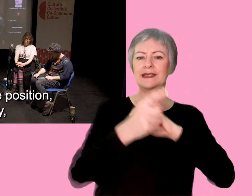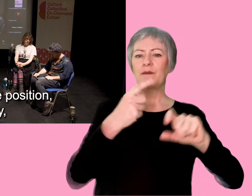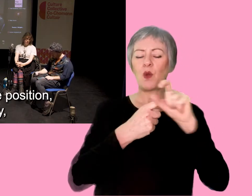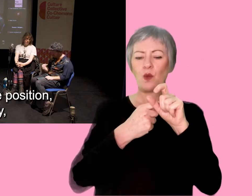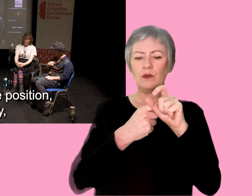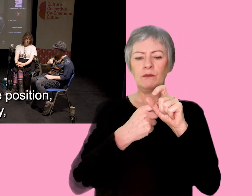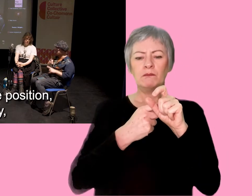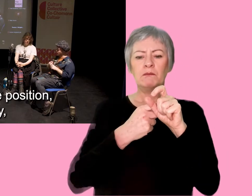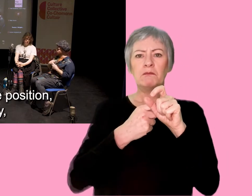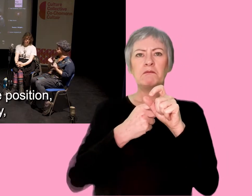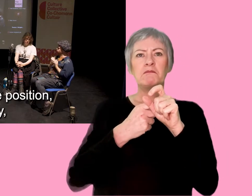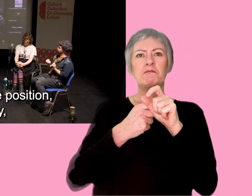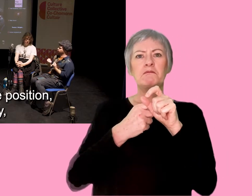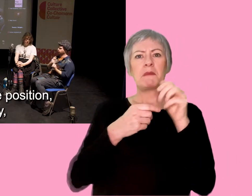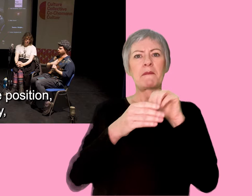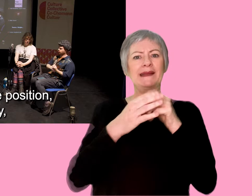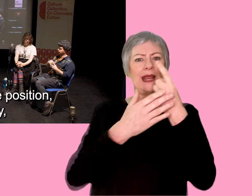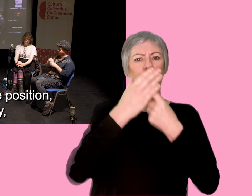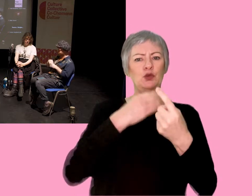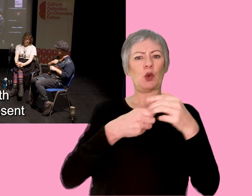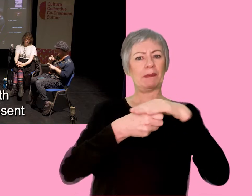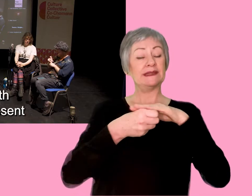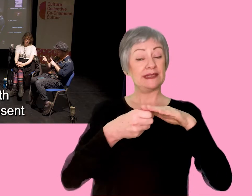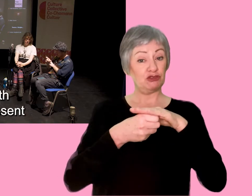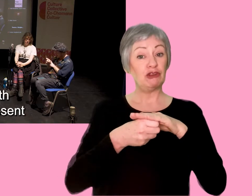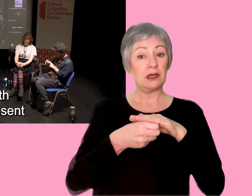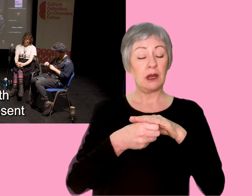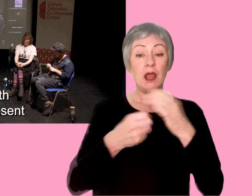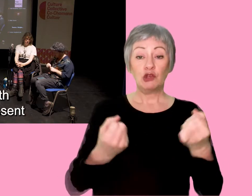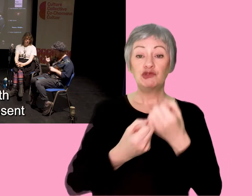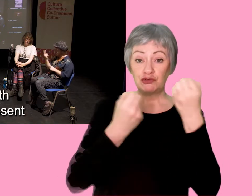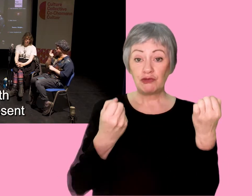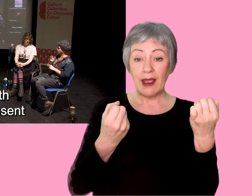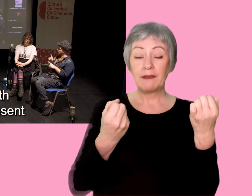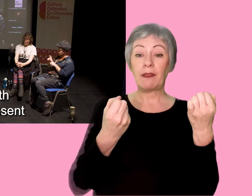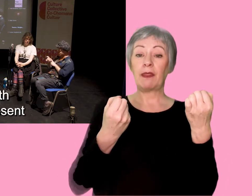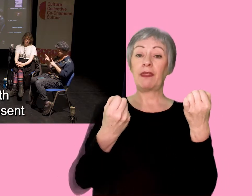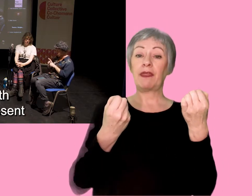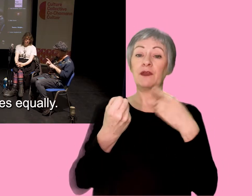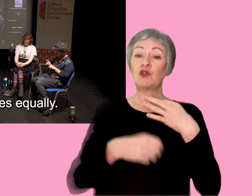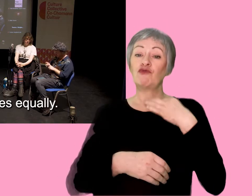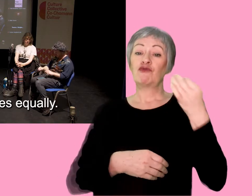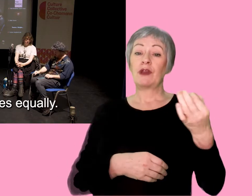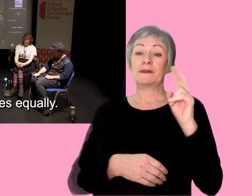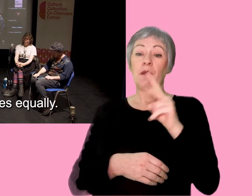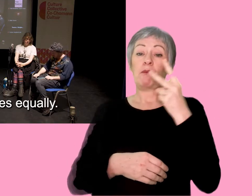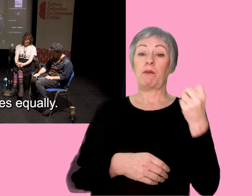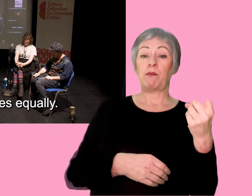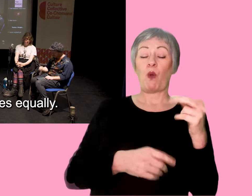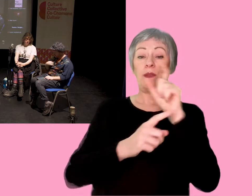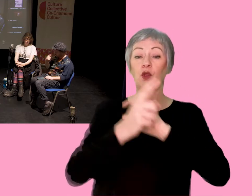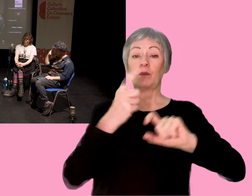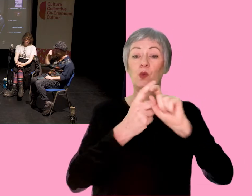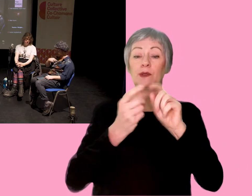in quite a unique position, I think, that way, but it's a strength to be able to represent both of those communities